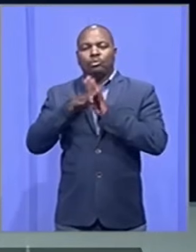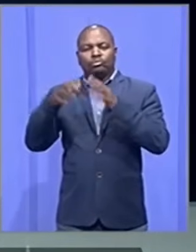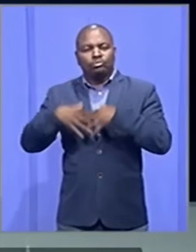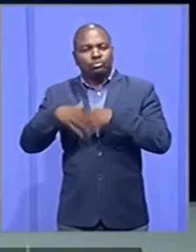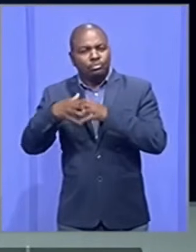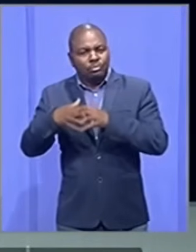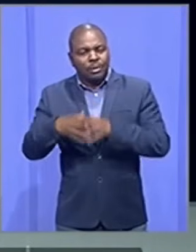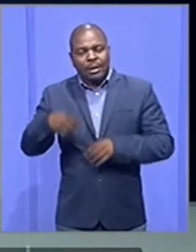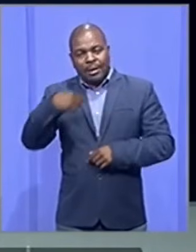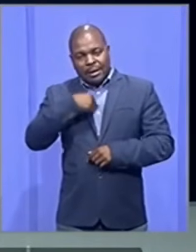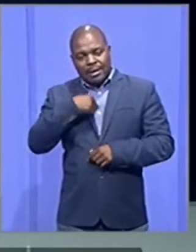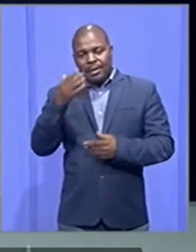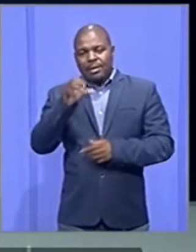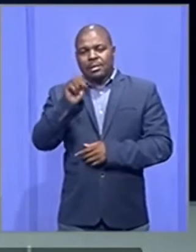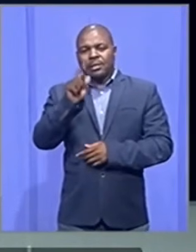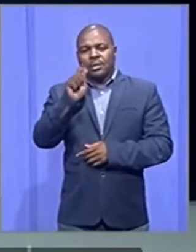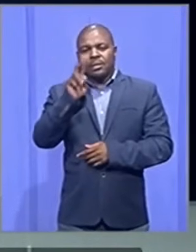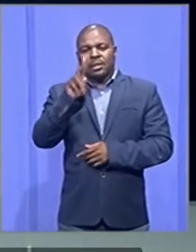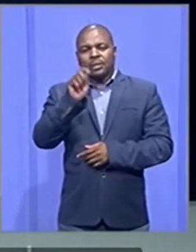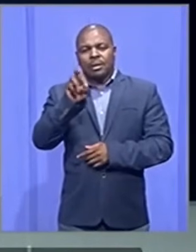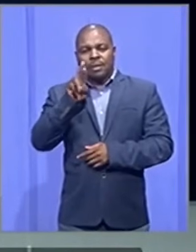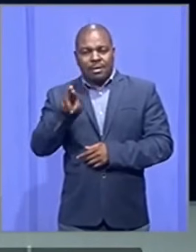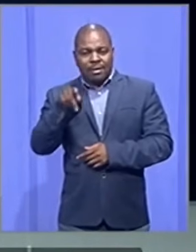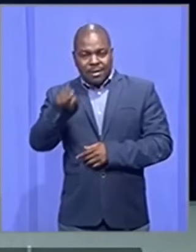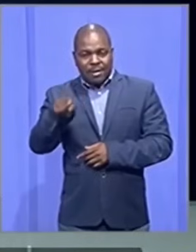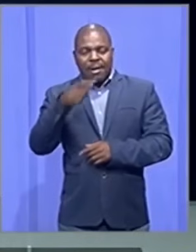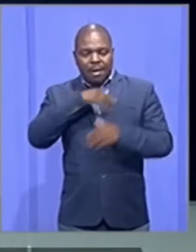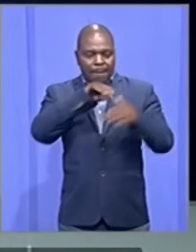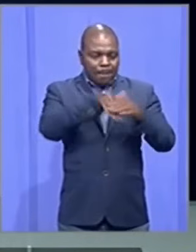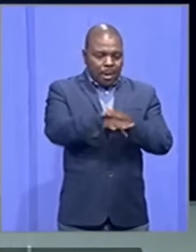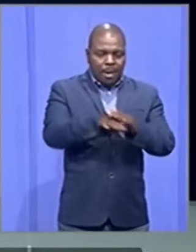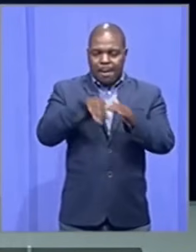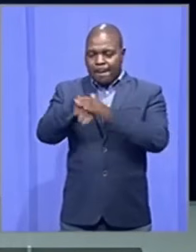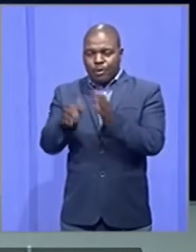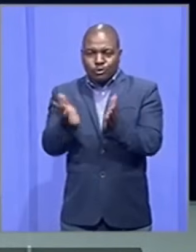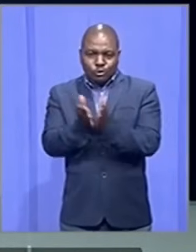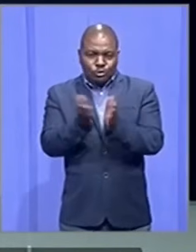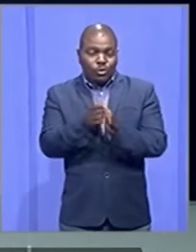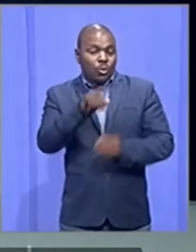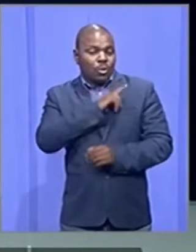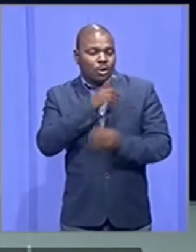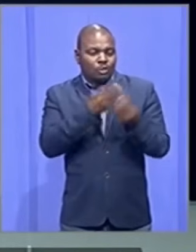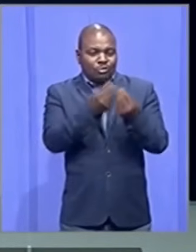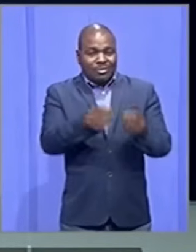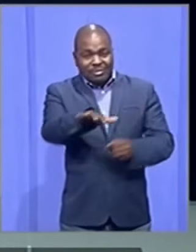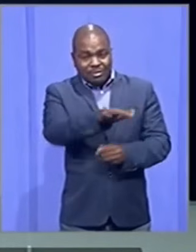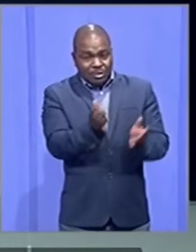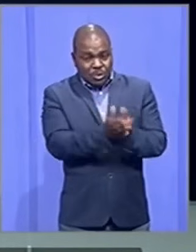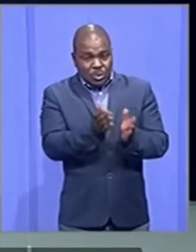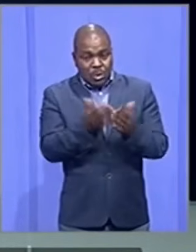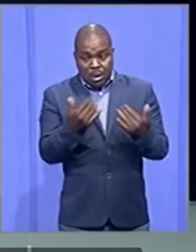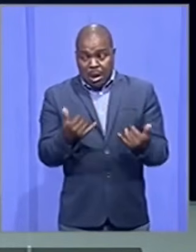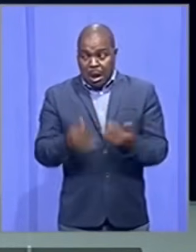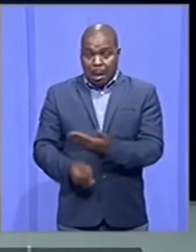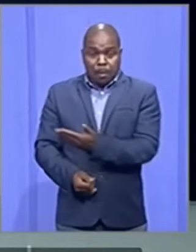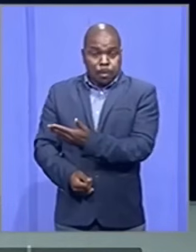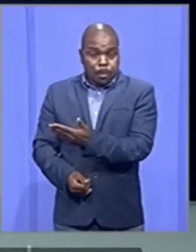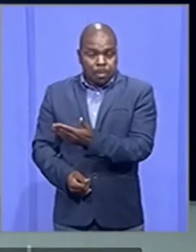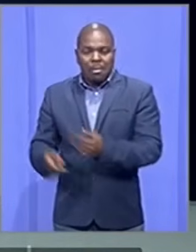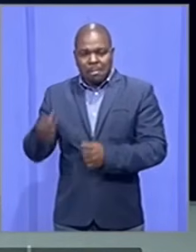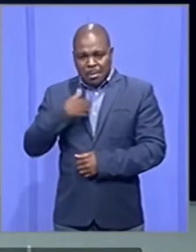bitsang I started through education campaign mo re yang dikolong ho lo thusa bana ba rona dikolong ke bua tjena na hobane le nna ke ntho e